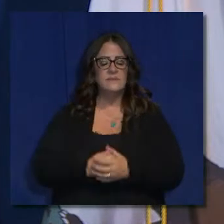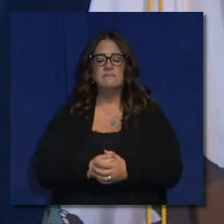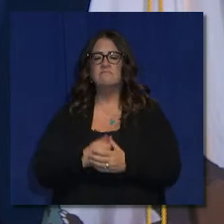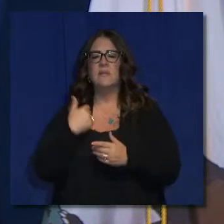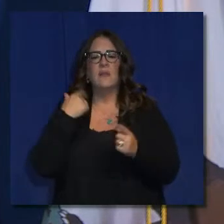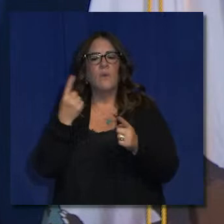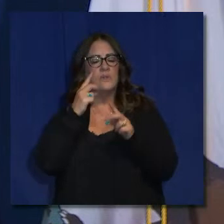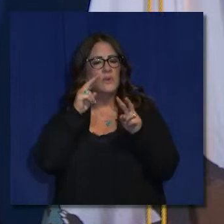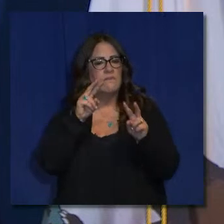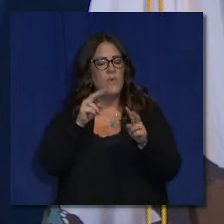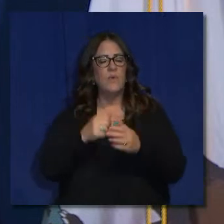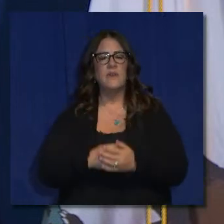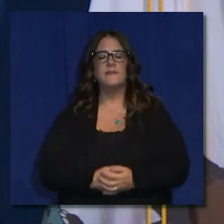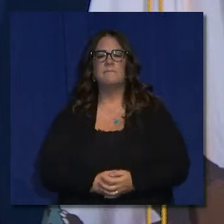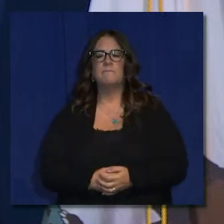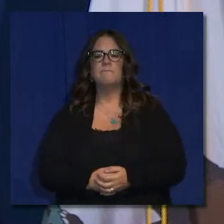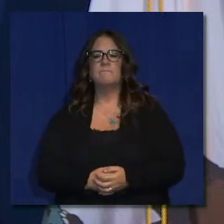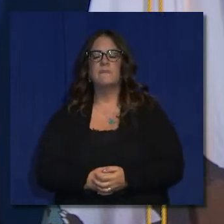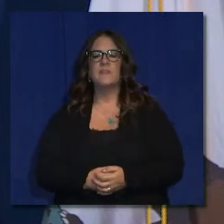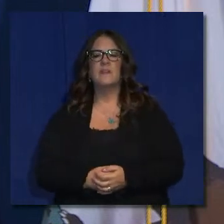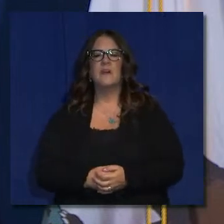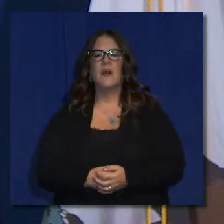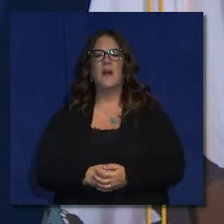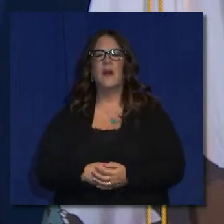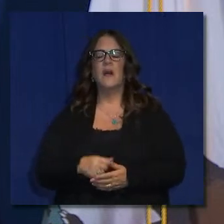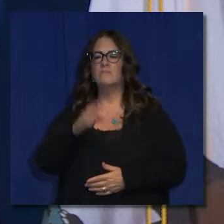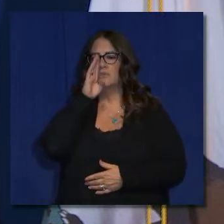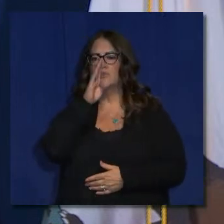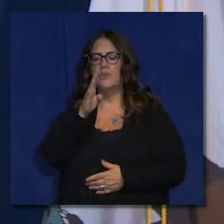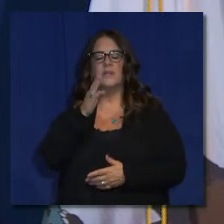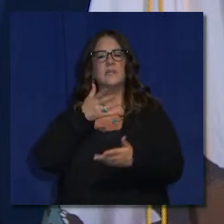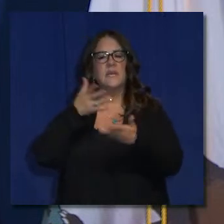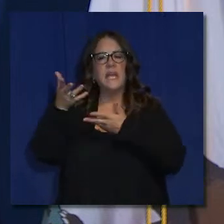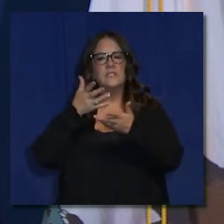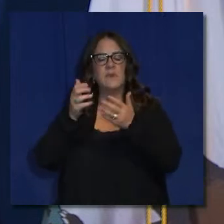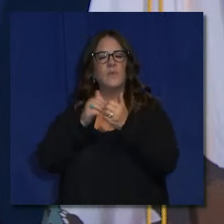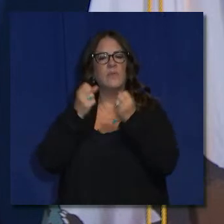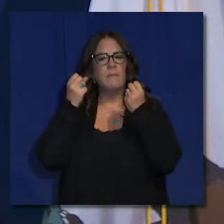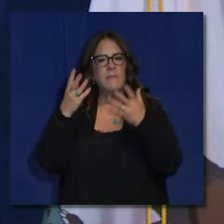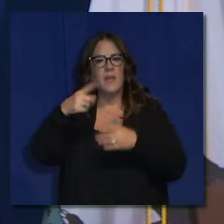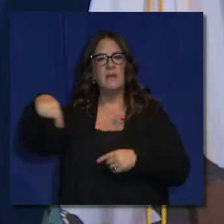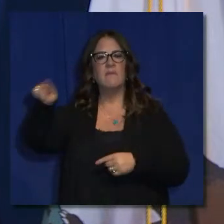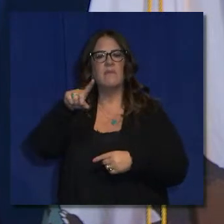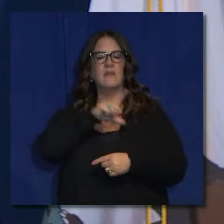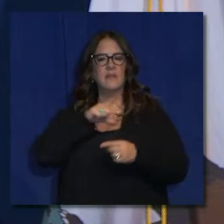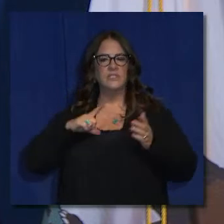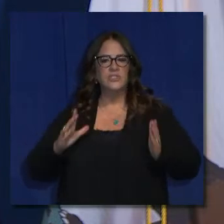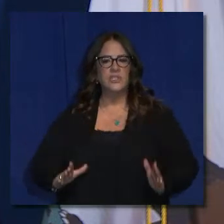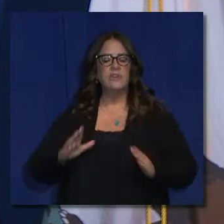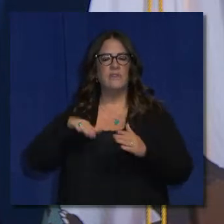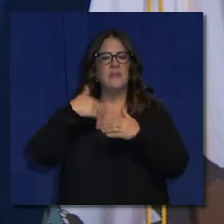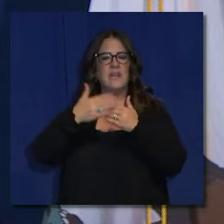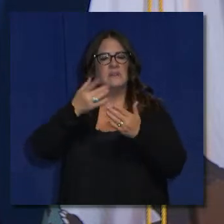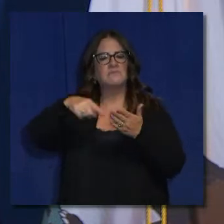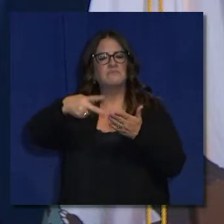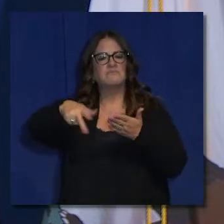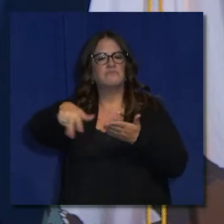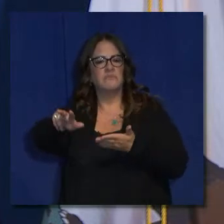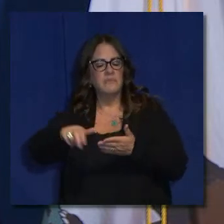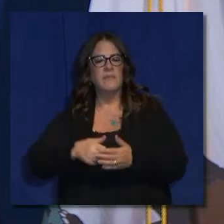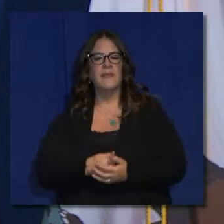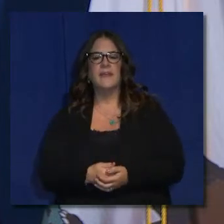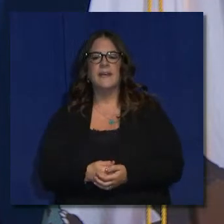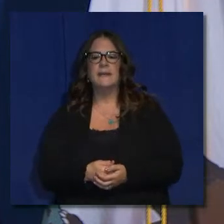forward to that direct engagement with many of the leaders over the course of the next few weeks. I